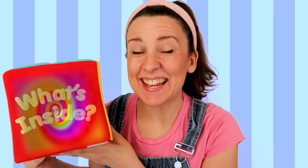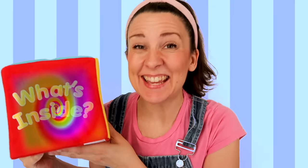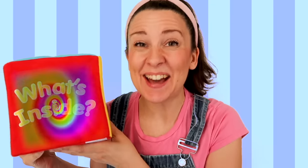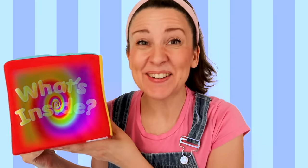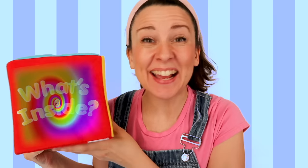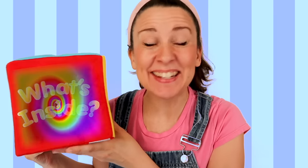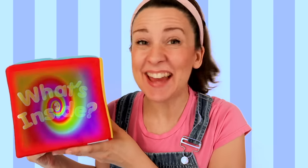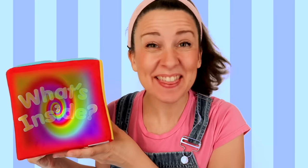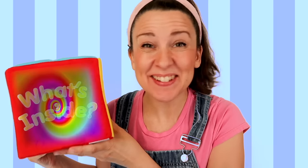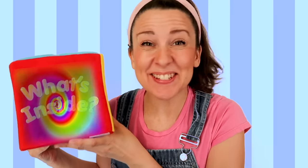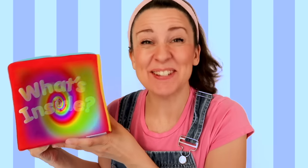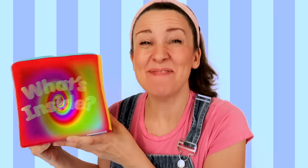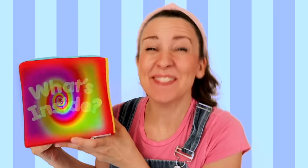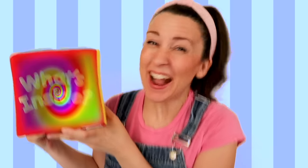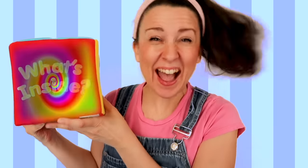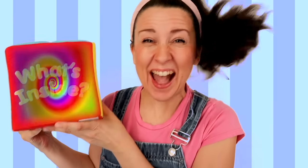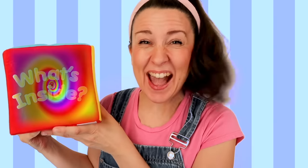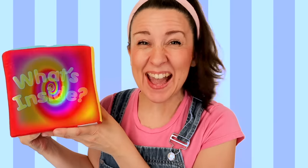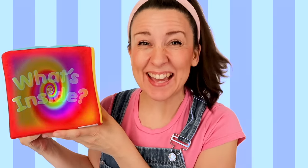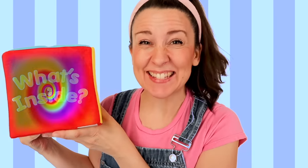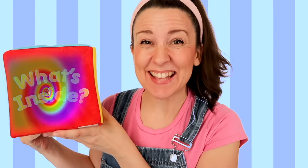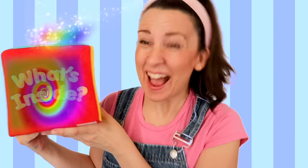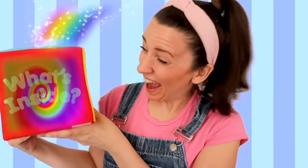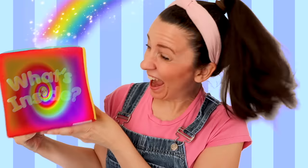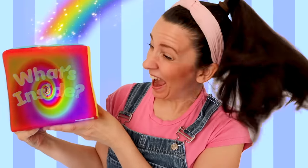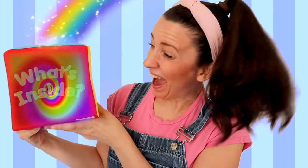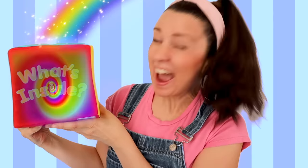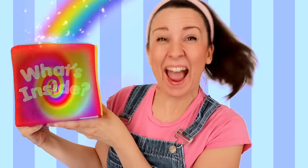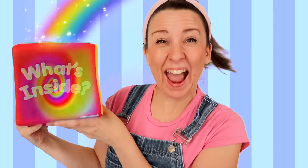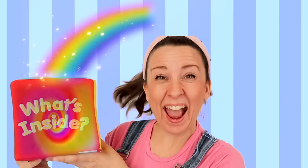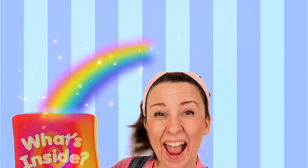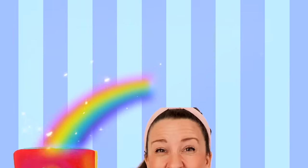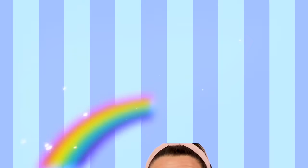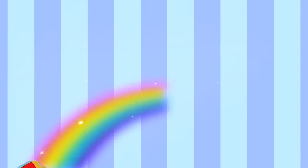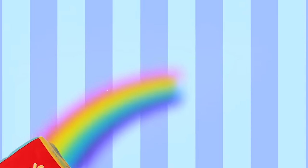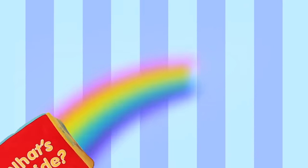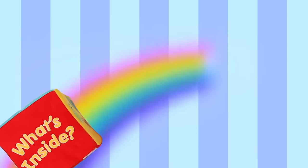Let's take out another surprise.